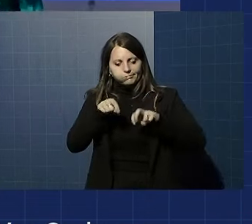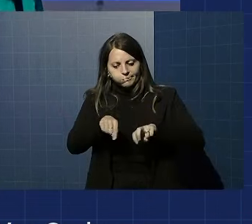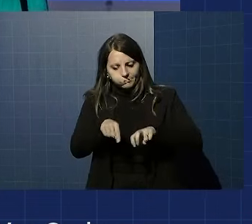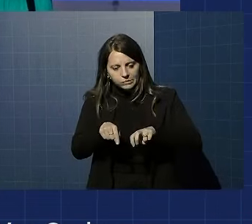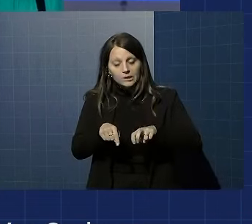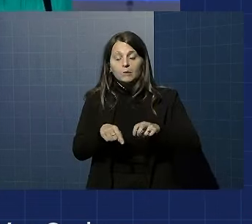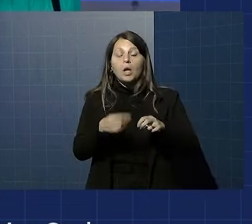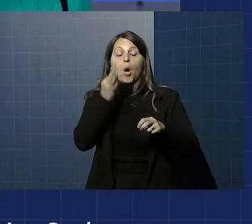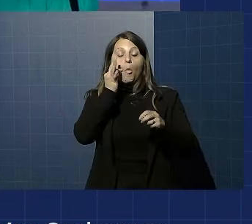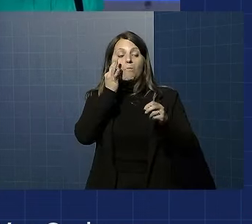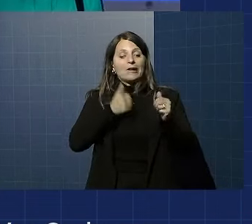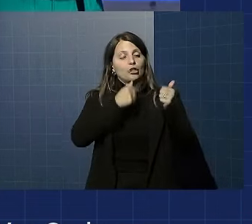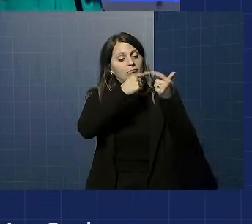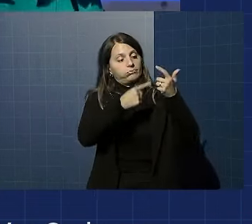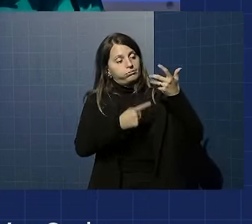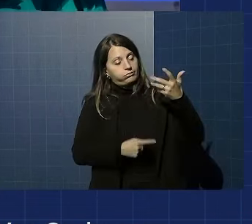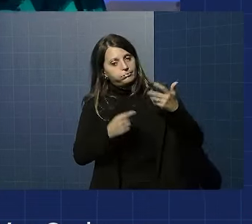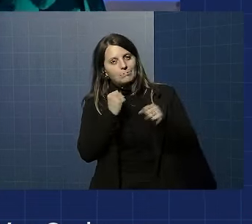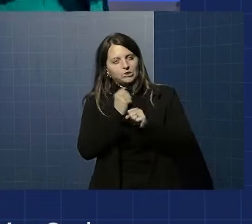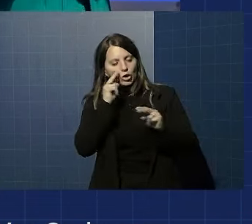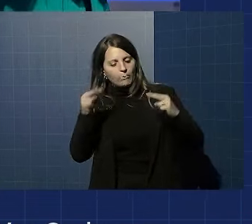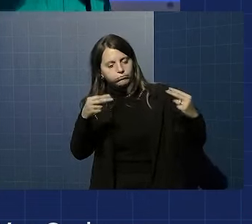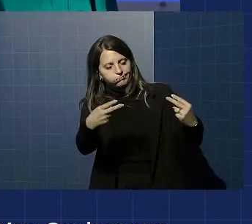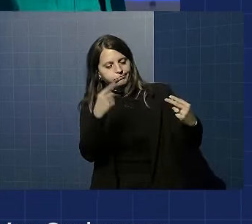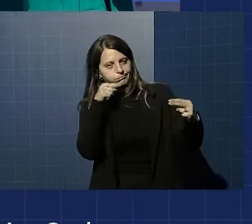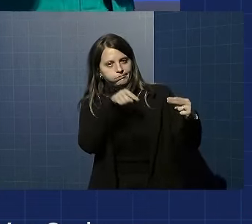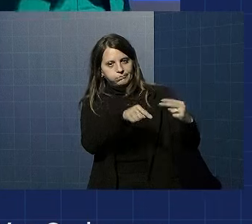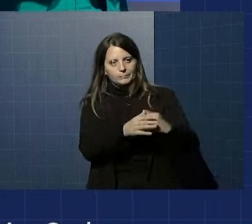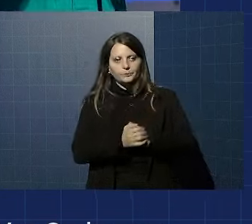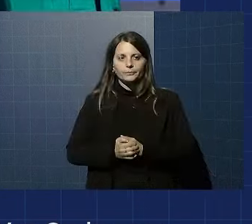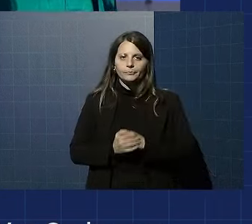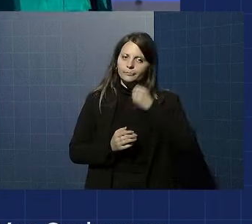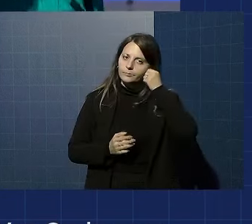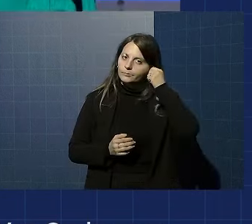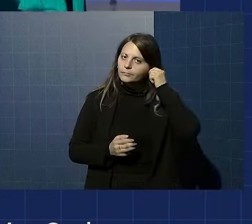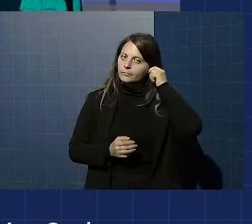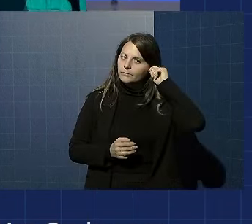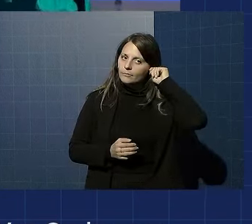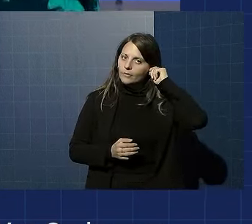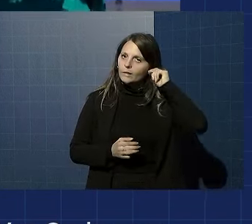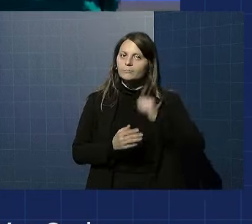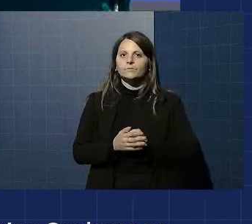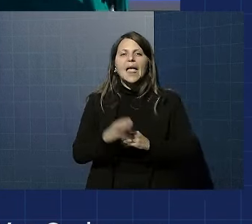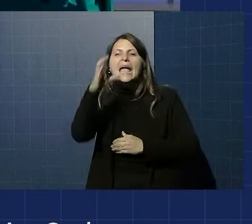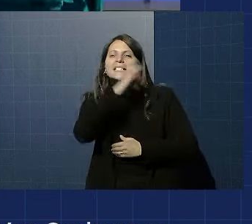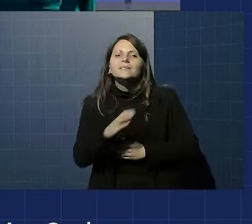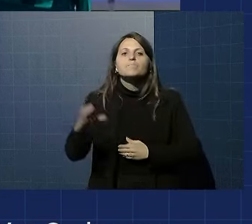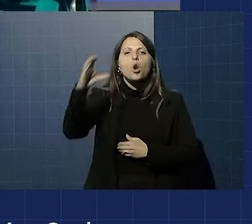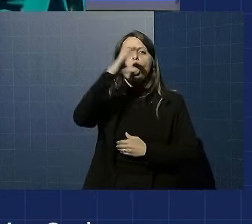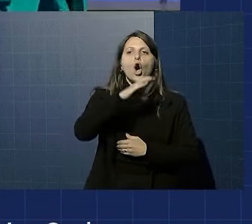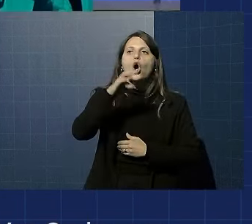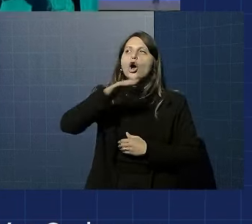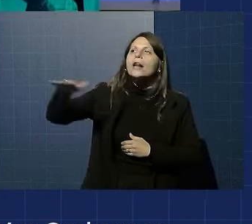And again, the Human and Robotic Exploration Directorate has many studies, has many missions in preparation or